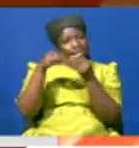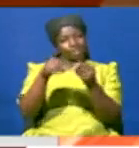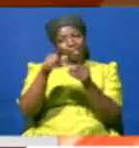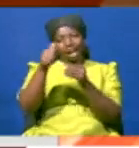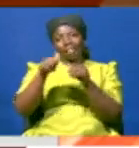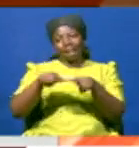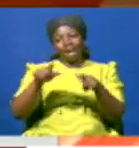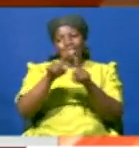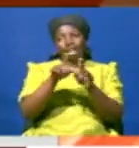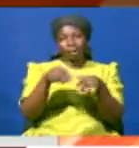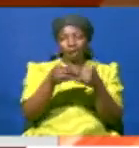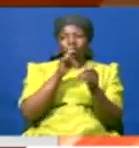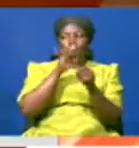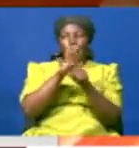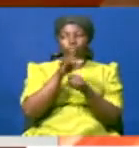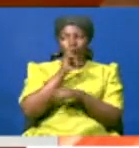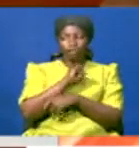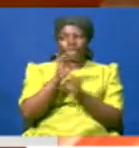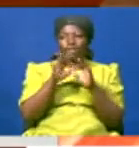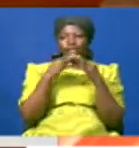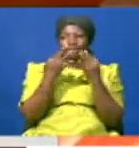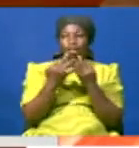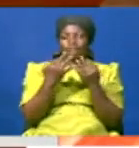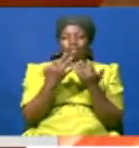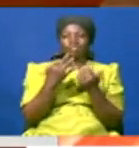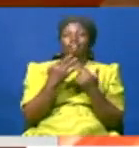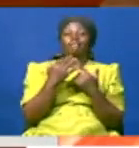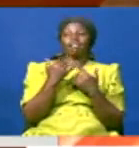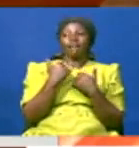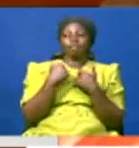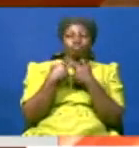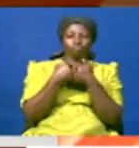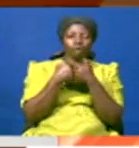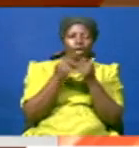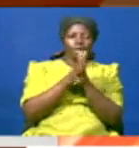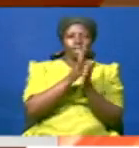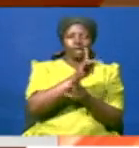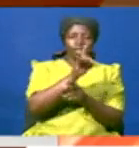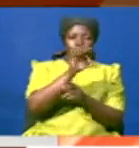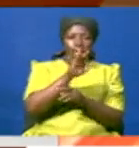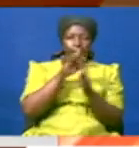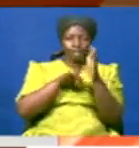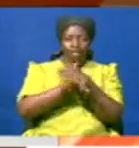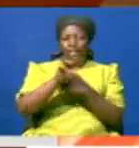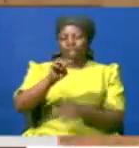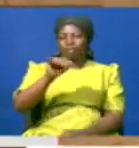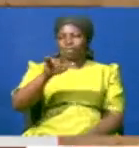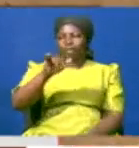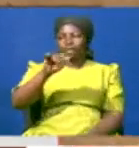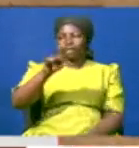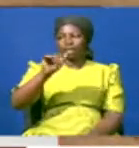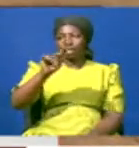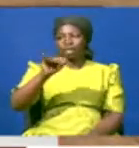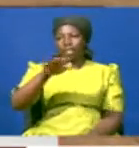families are embroiled in a land dispute with the Kenya Defence Forces in Mariakani area of Kilifi County.